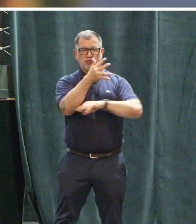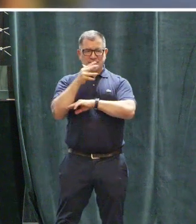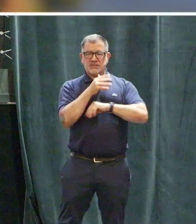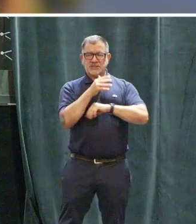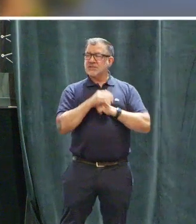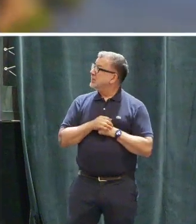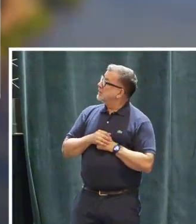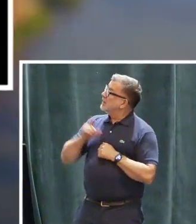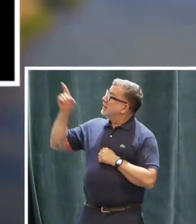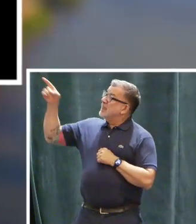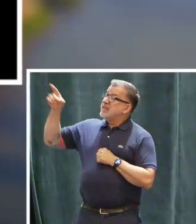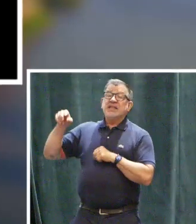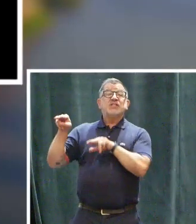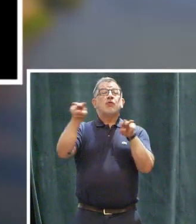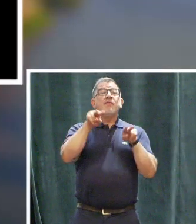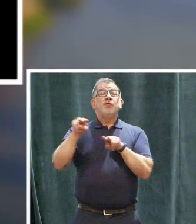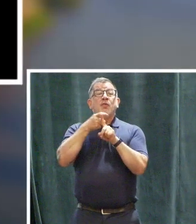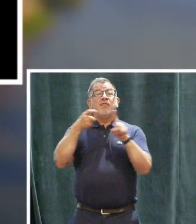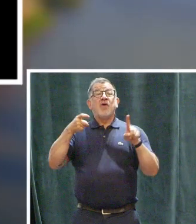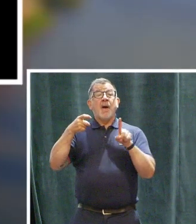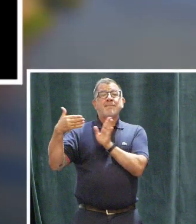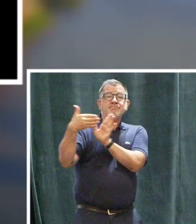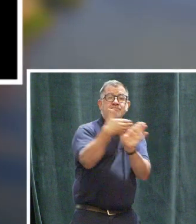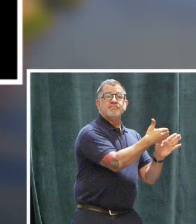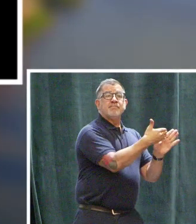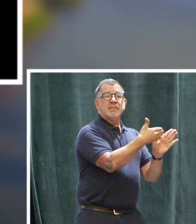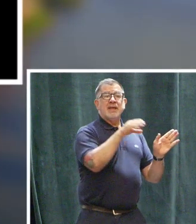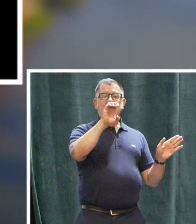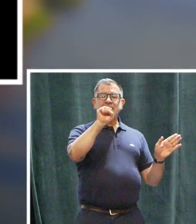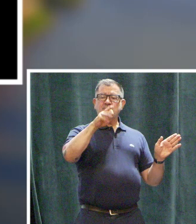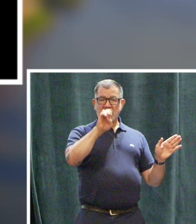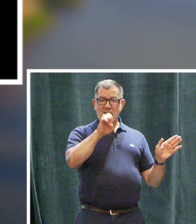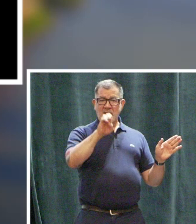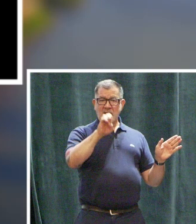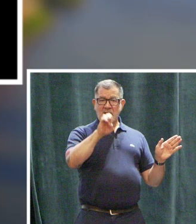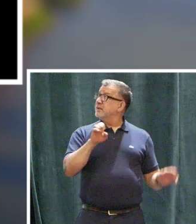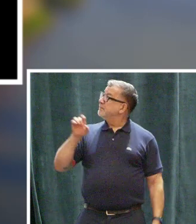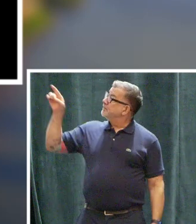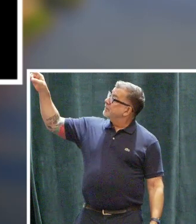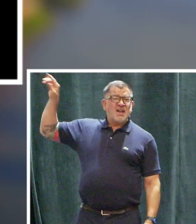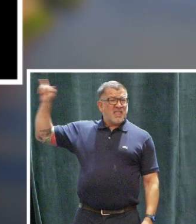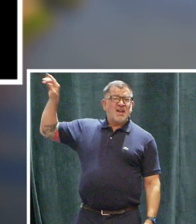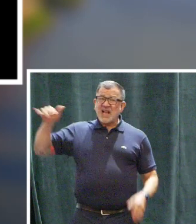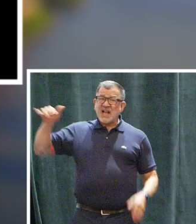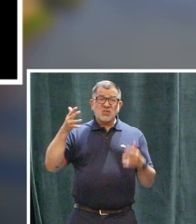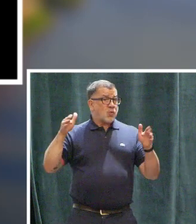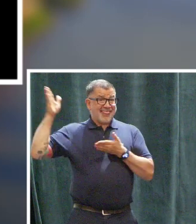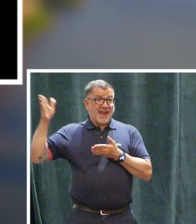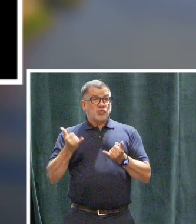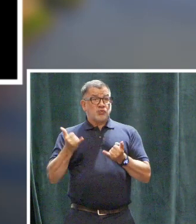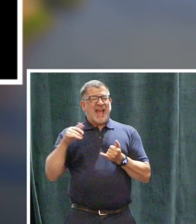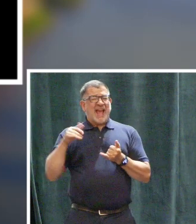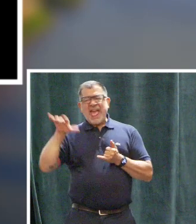And this is a view from the Esplanade. So again, everything that's kind of following this line and out towards the water is what is there today, and this is